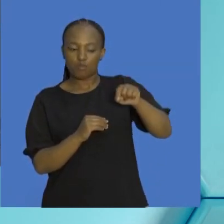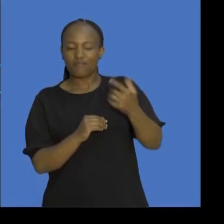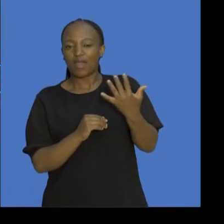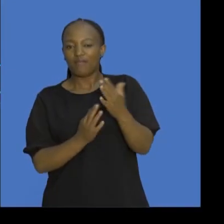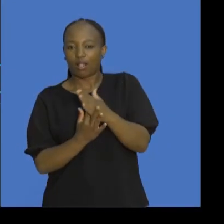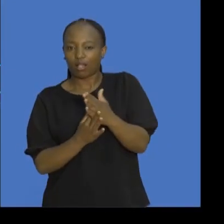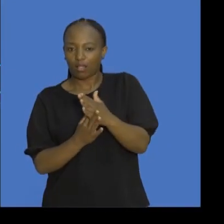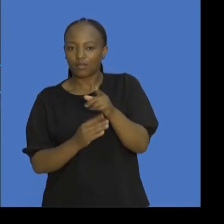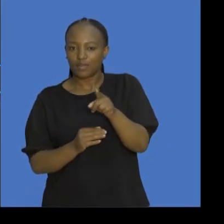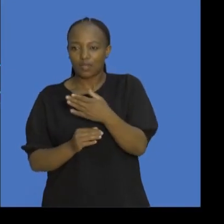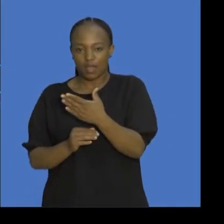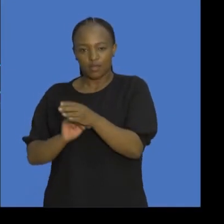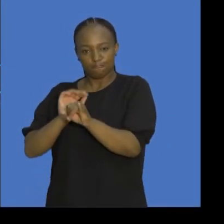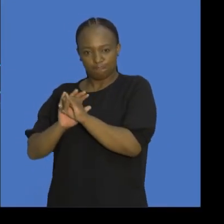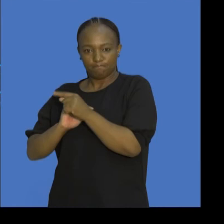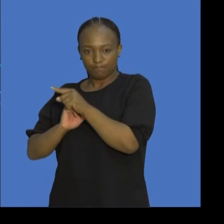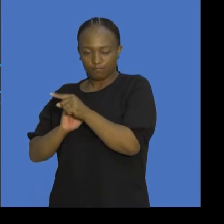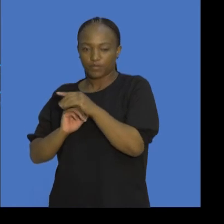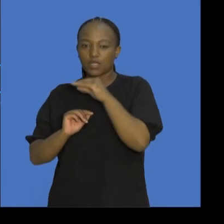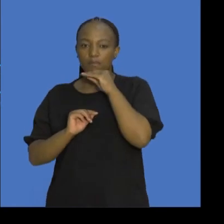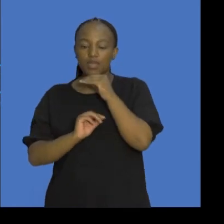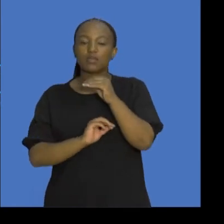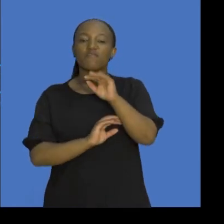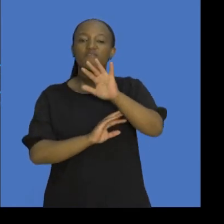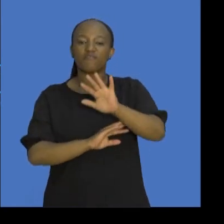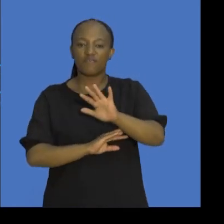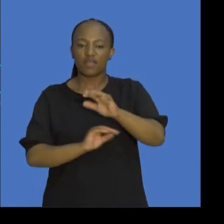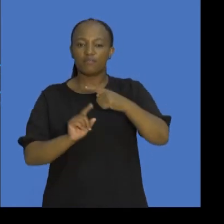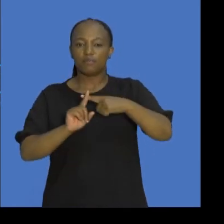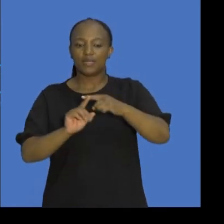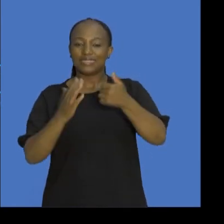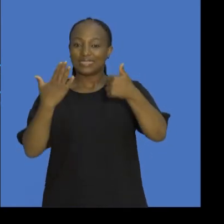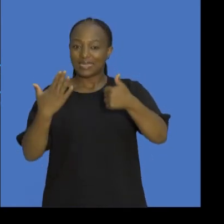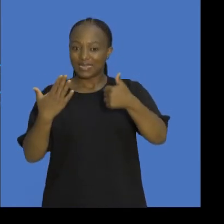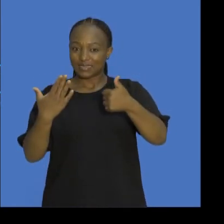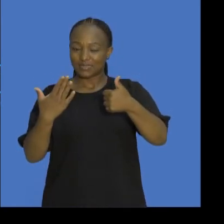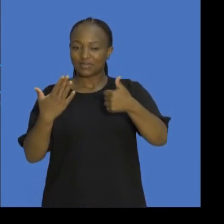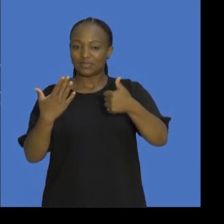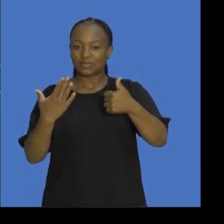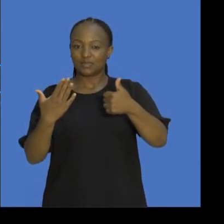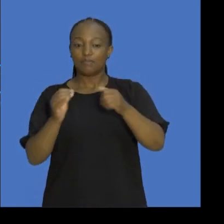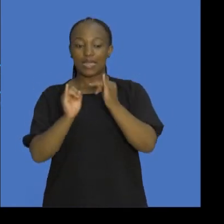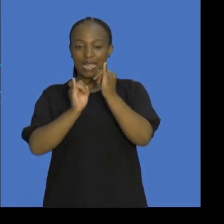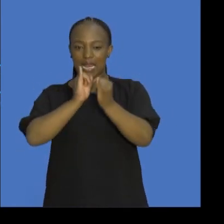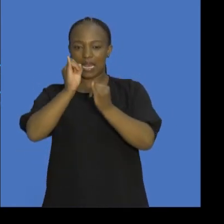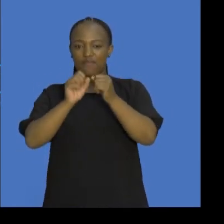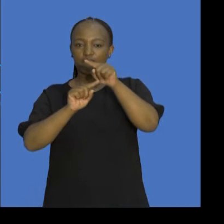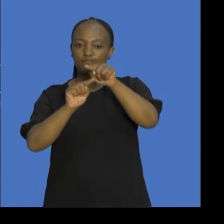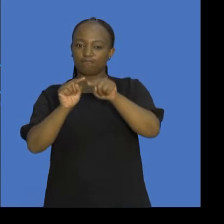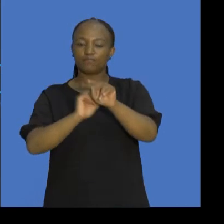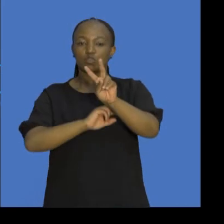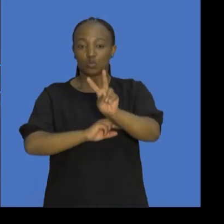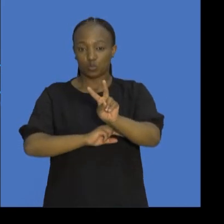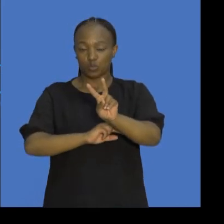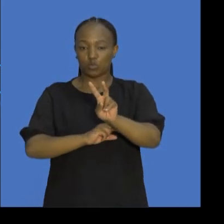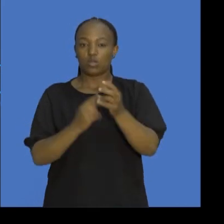3. 3.5 is there. So which is 5 plus 6, which